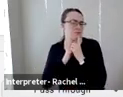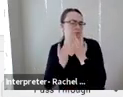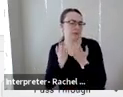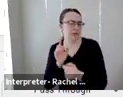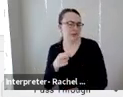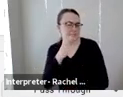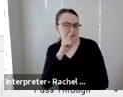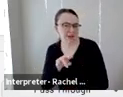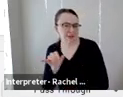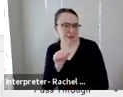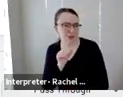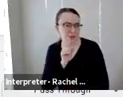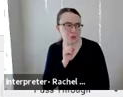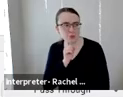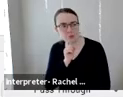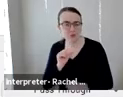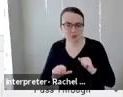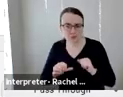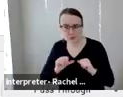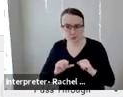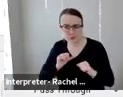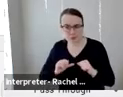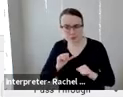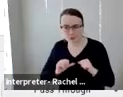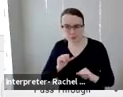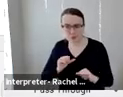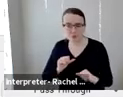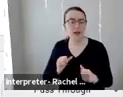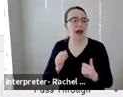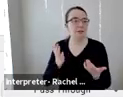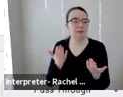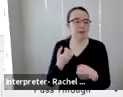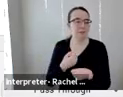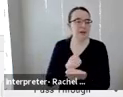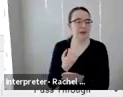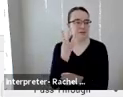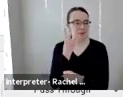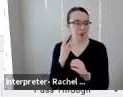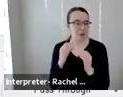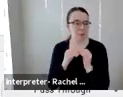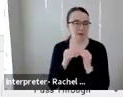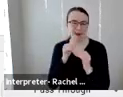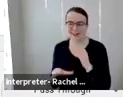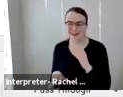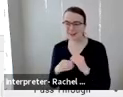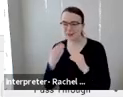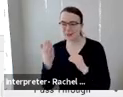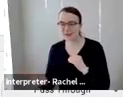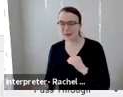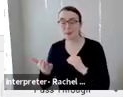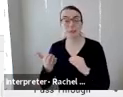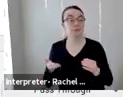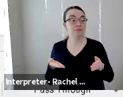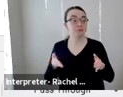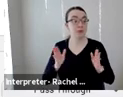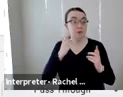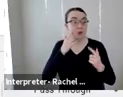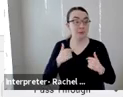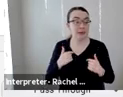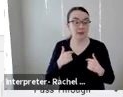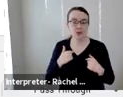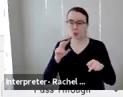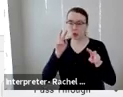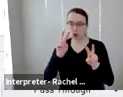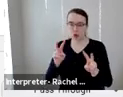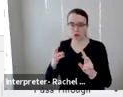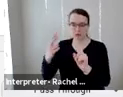fun too. And I probably rendered like four more that I didn't put in here, but it allowed me to look